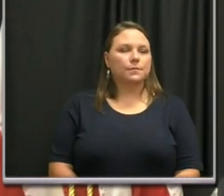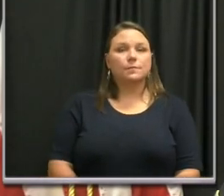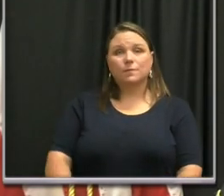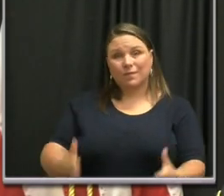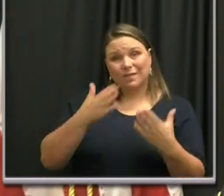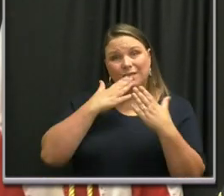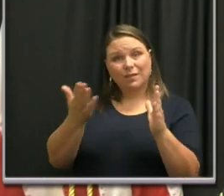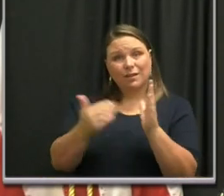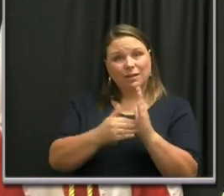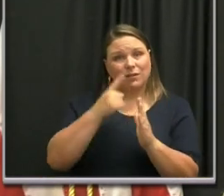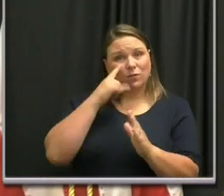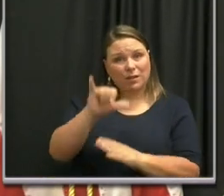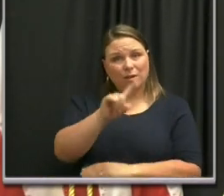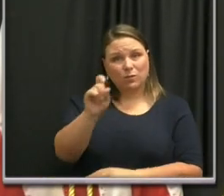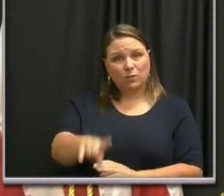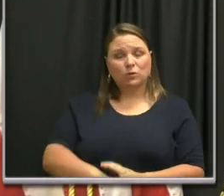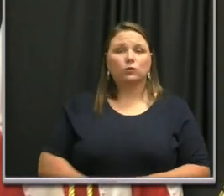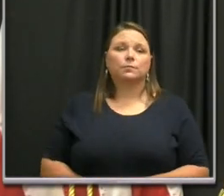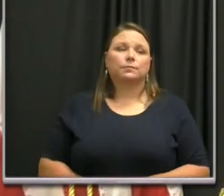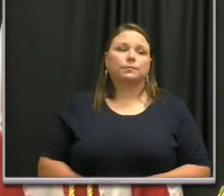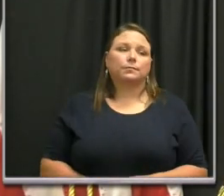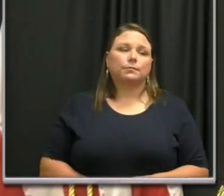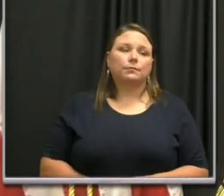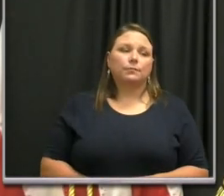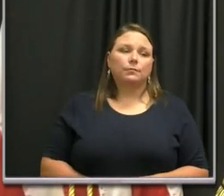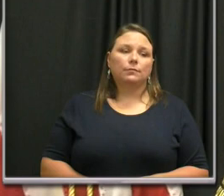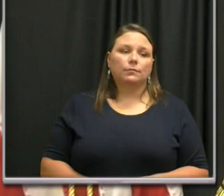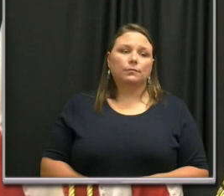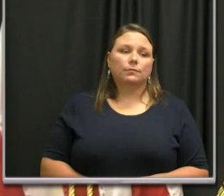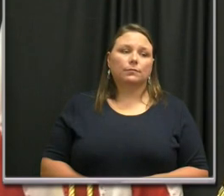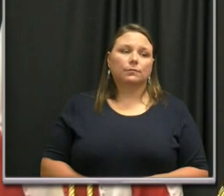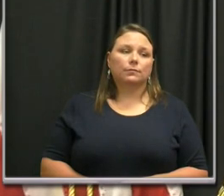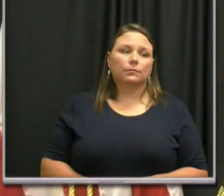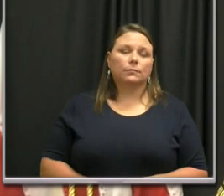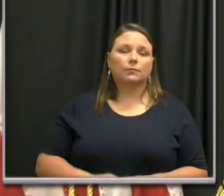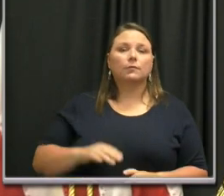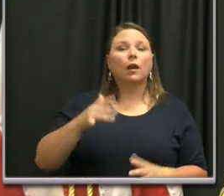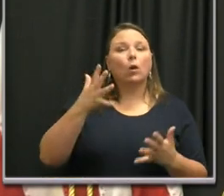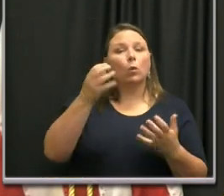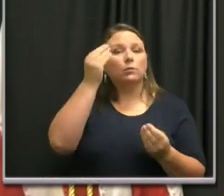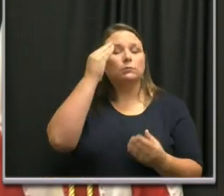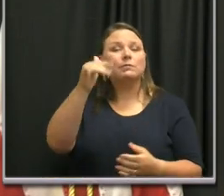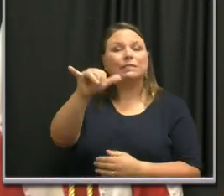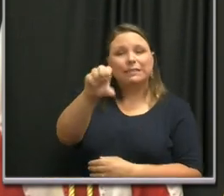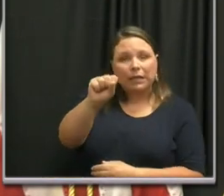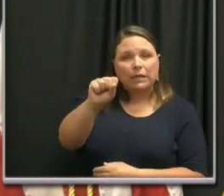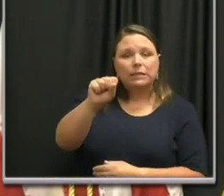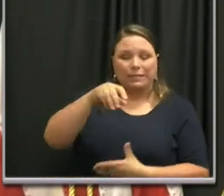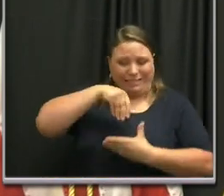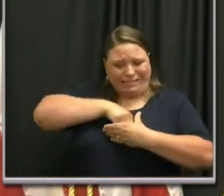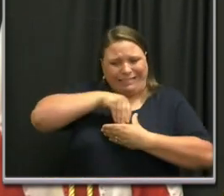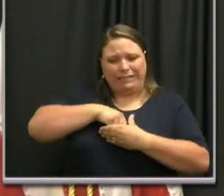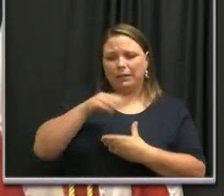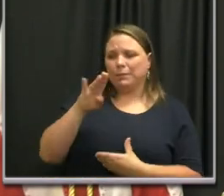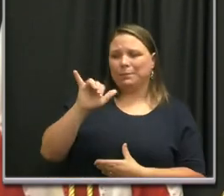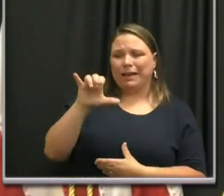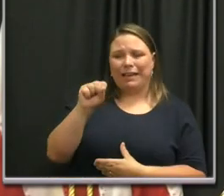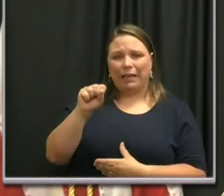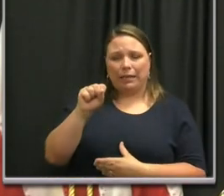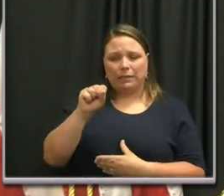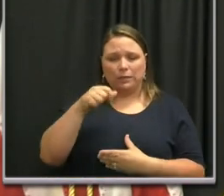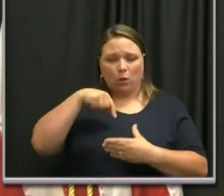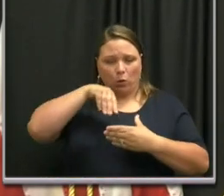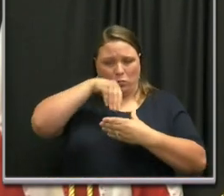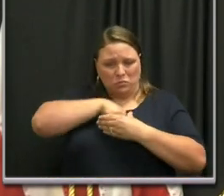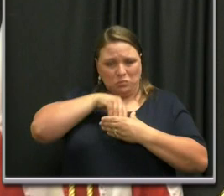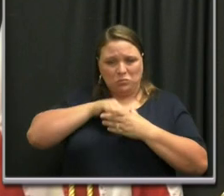Thank you again for that question. Allowed me to point out that, yes, we do. Implicit bias is something we all